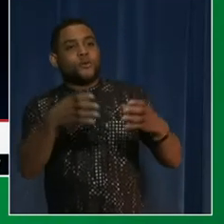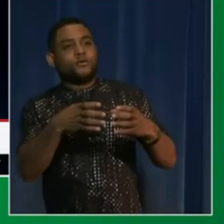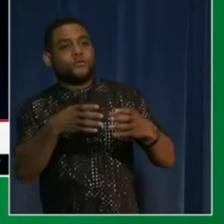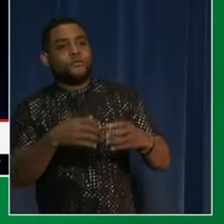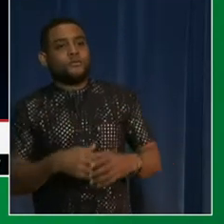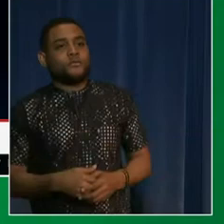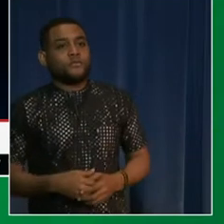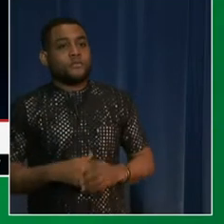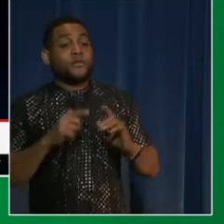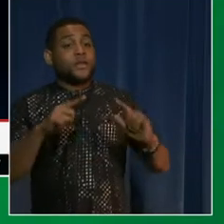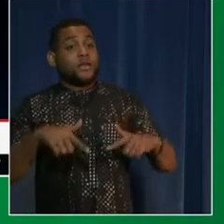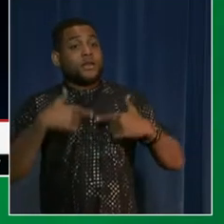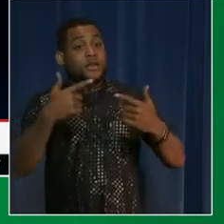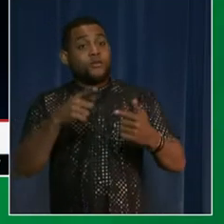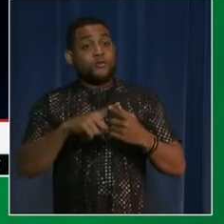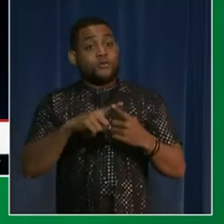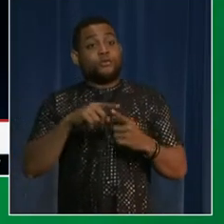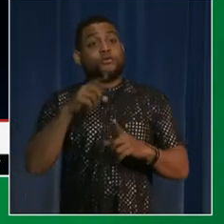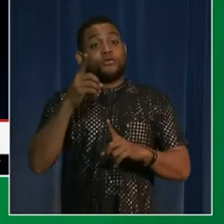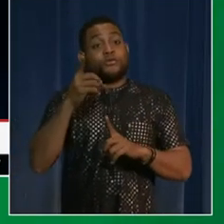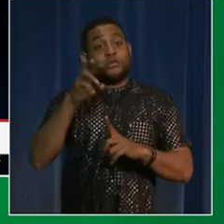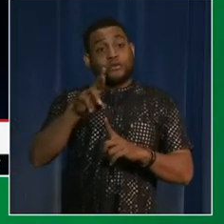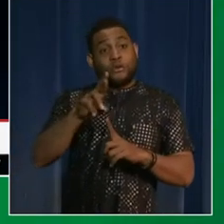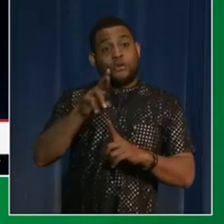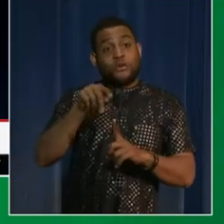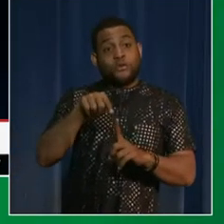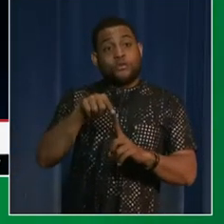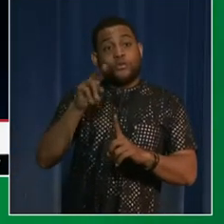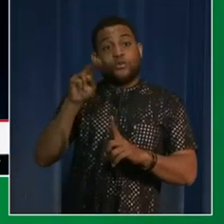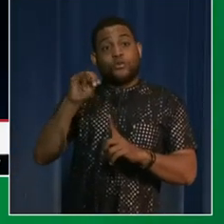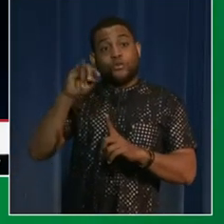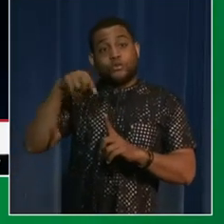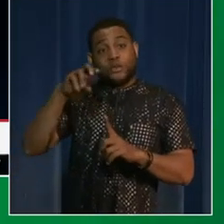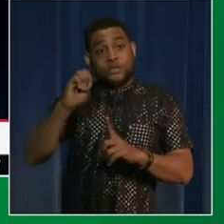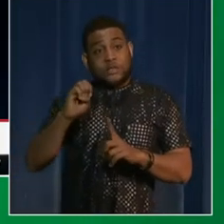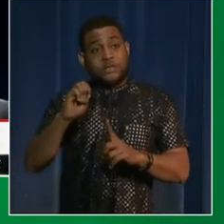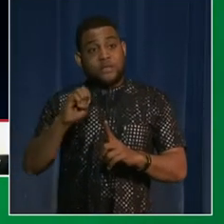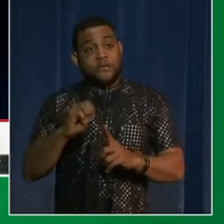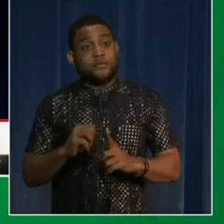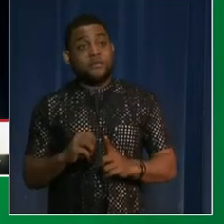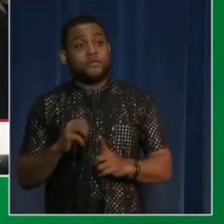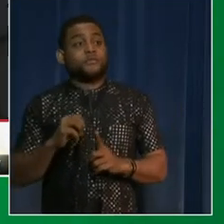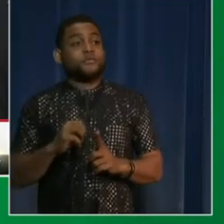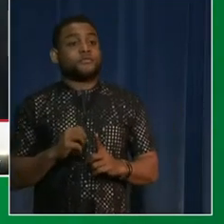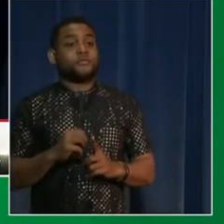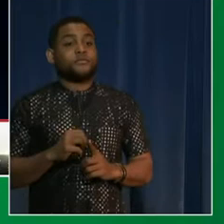Director Dr. Unique Morris-Hughes from the Department of Employment Services.